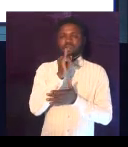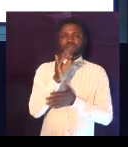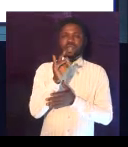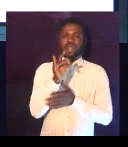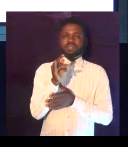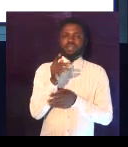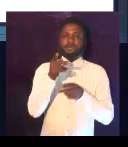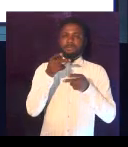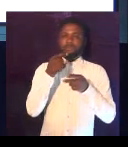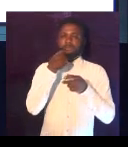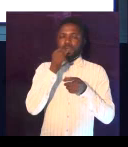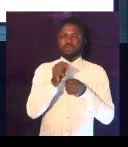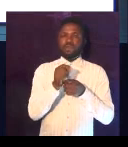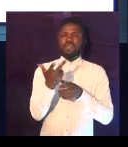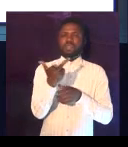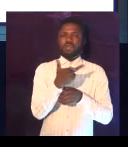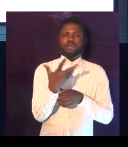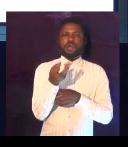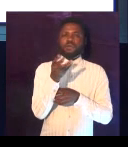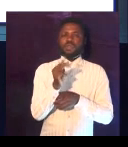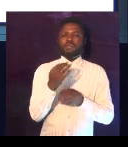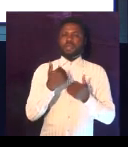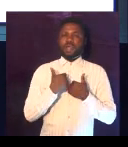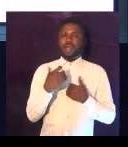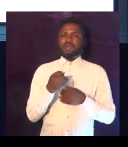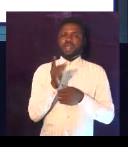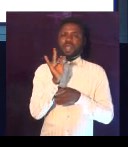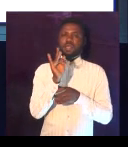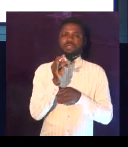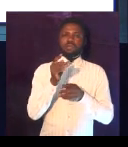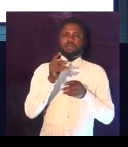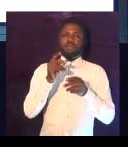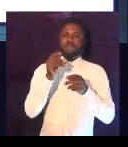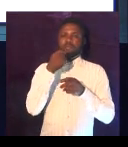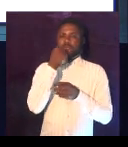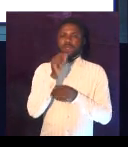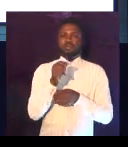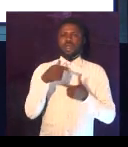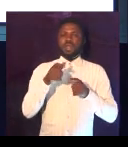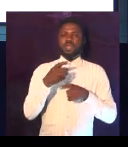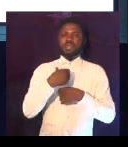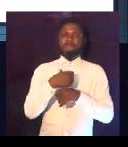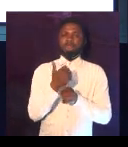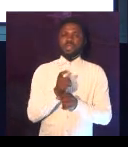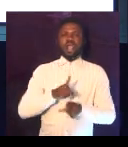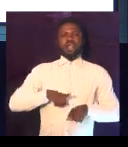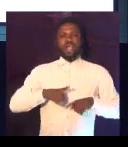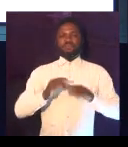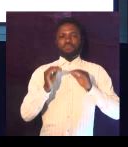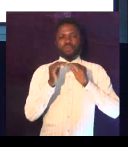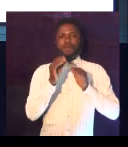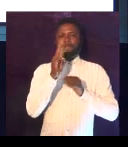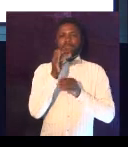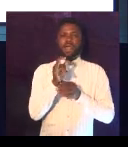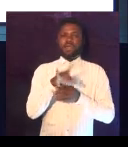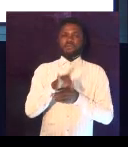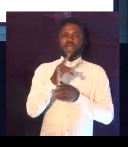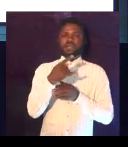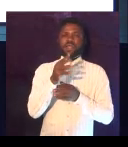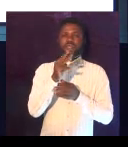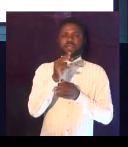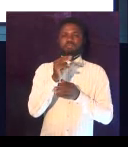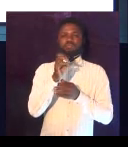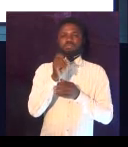Razak, that's 18 pencils. So now the 3 of them have 18 pencils equally. Let's make life fair